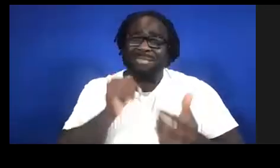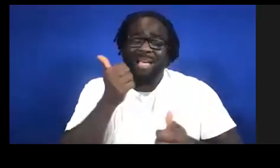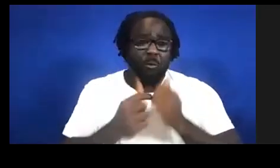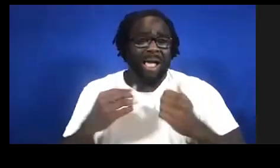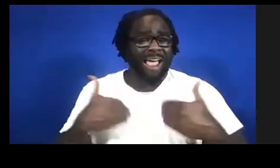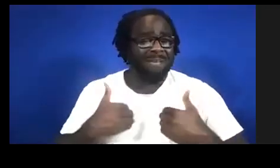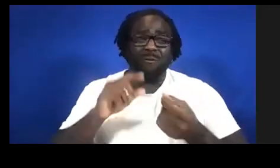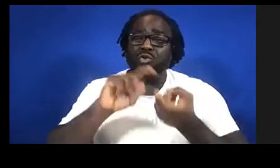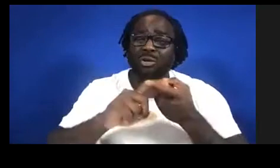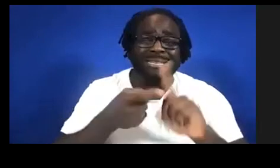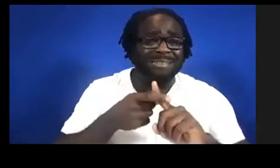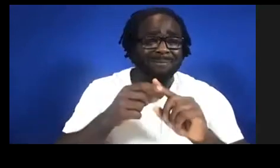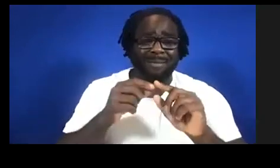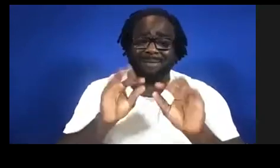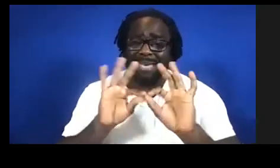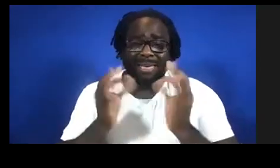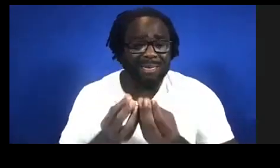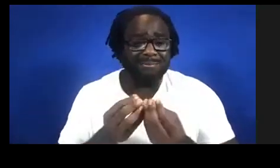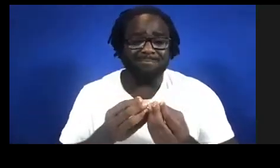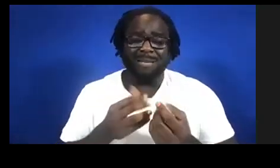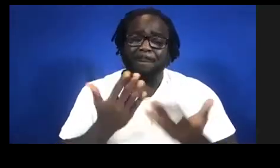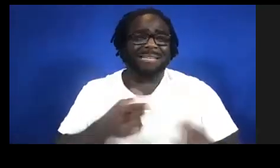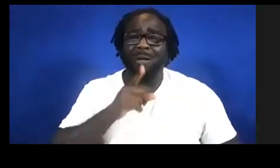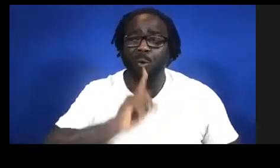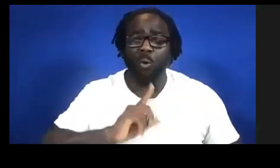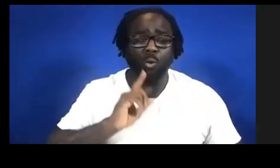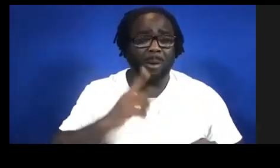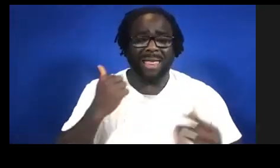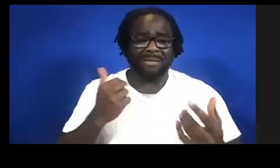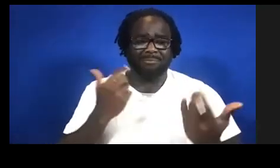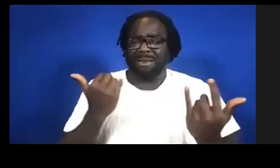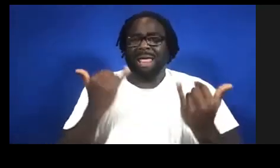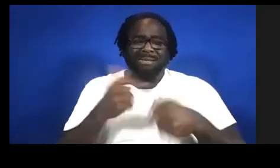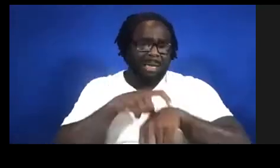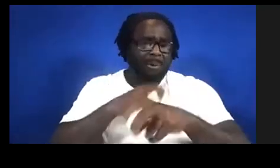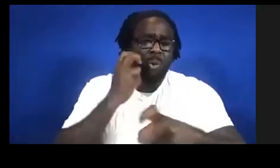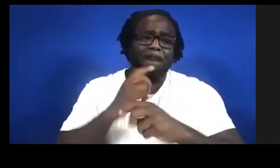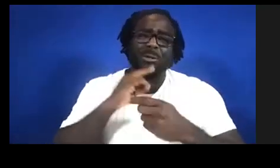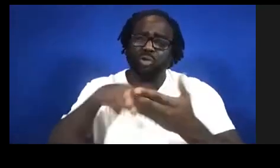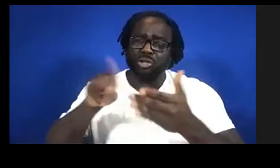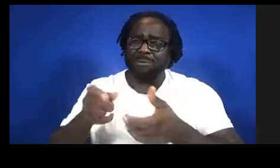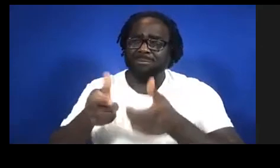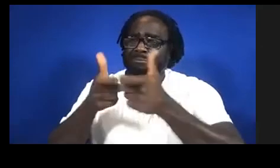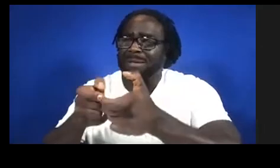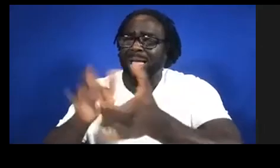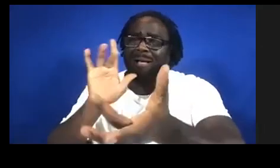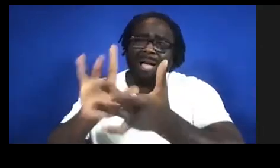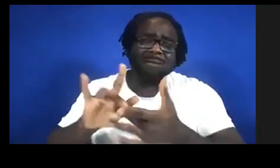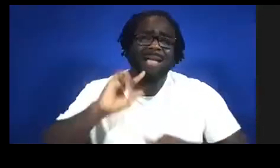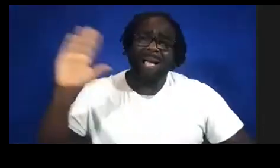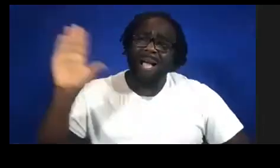Keep checking in with folks. Not everybody has friends and family. We got some people who are really